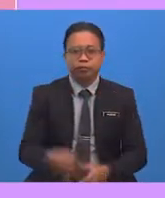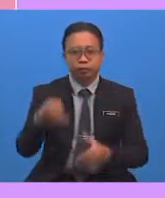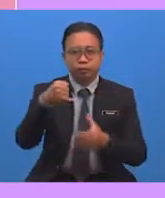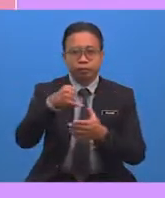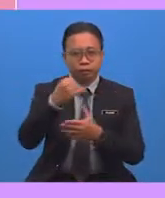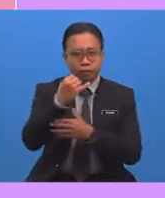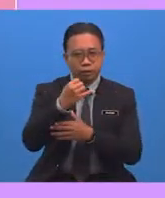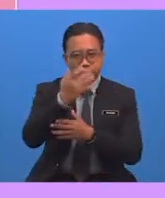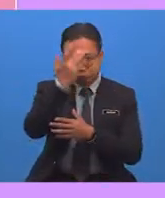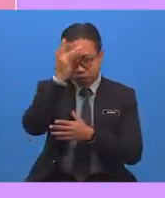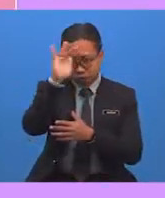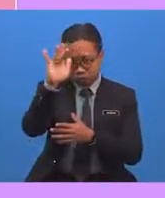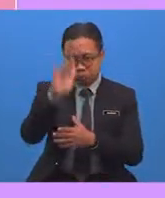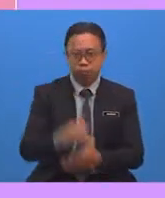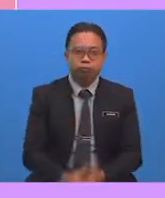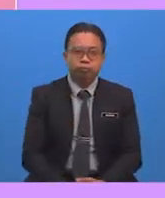intelligence.